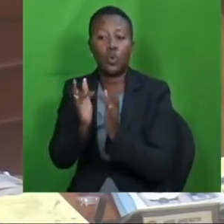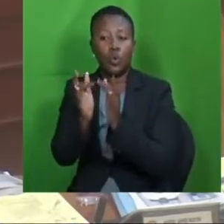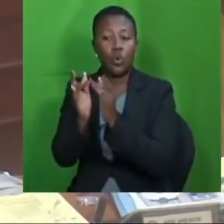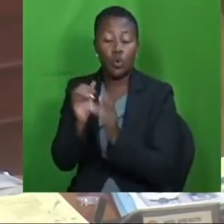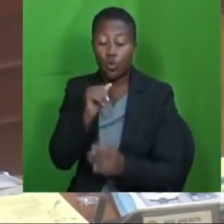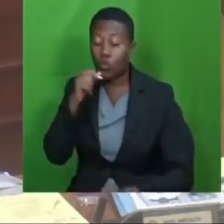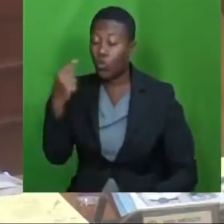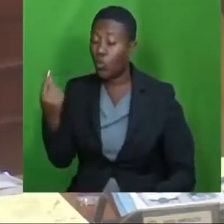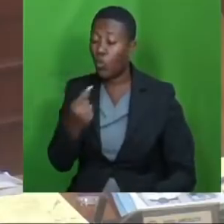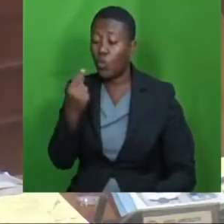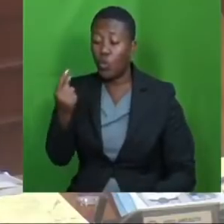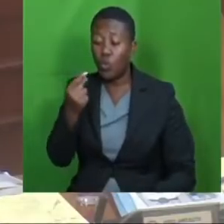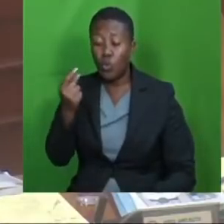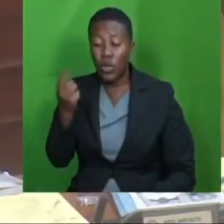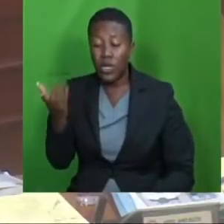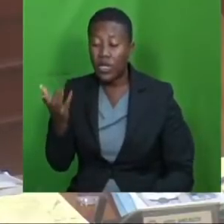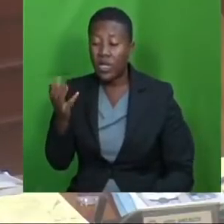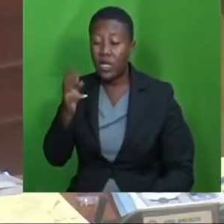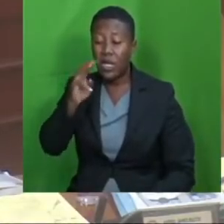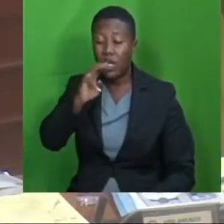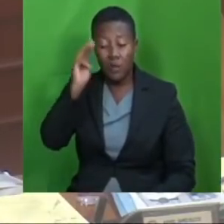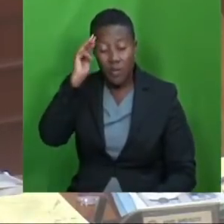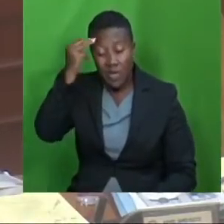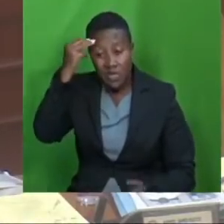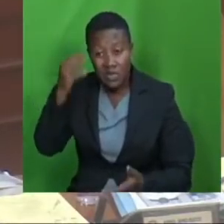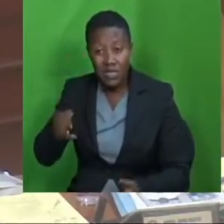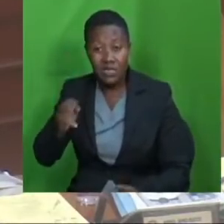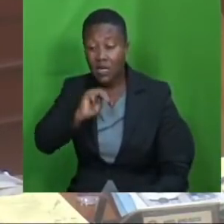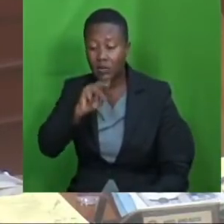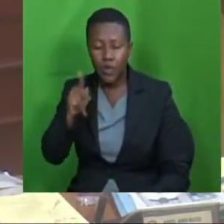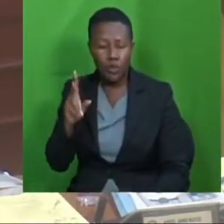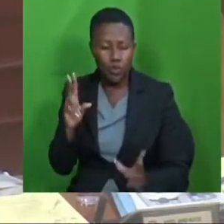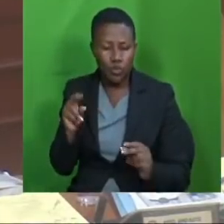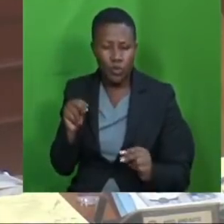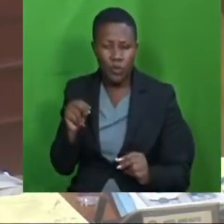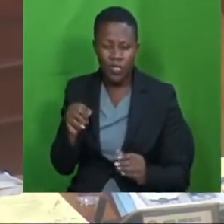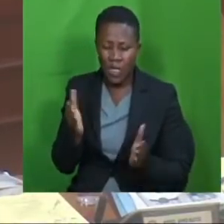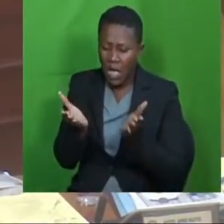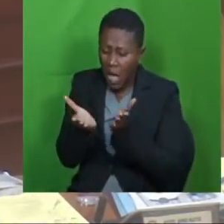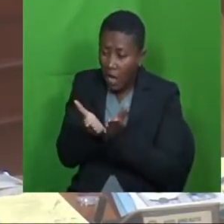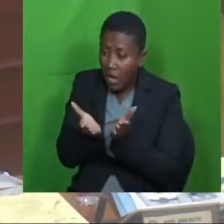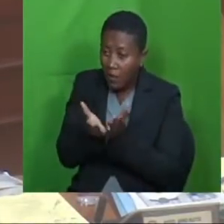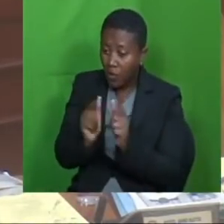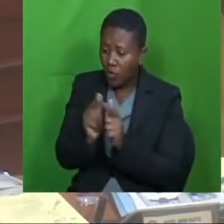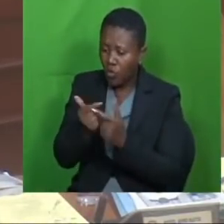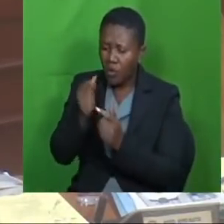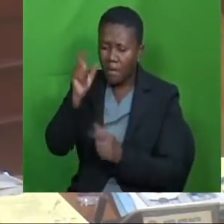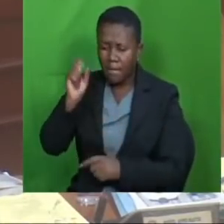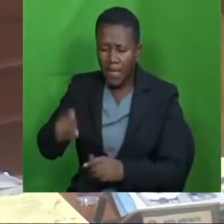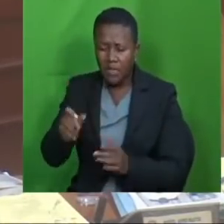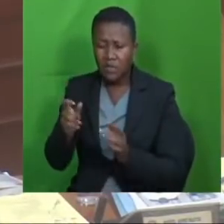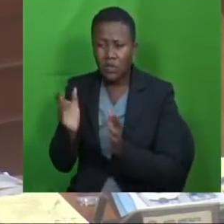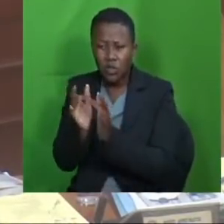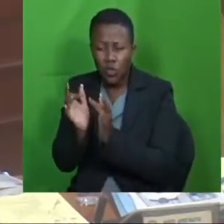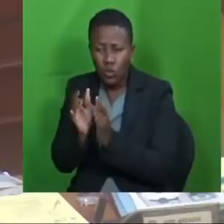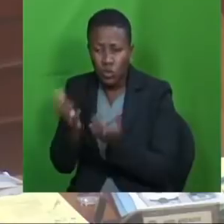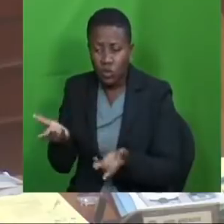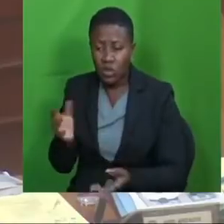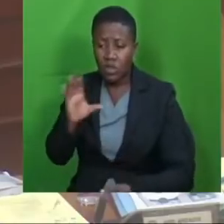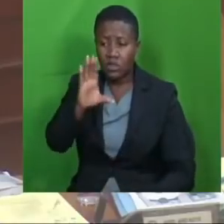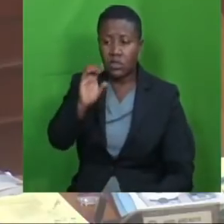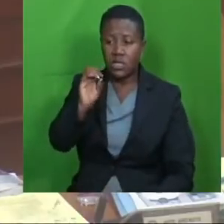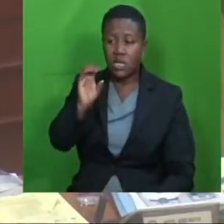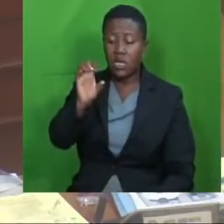And that consultation, Mr. Speaker, means academia must be consulted, civil society group must be